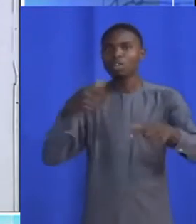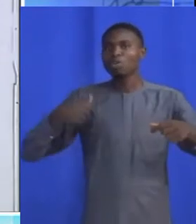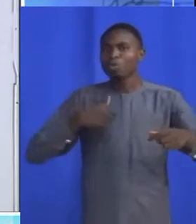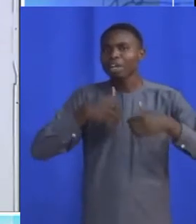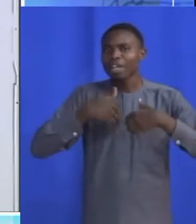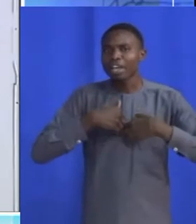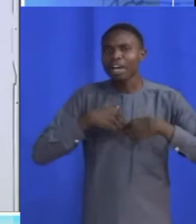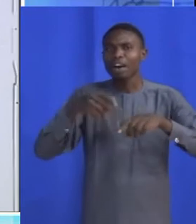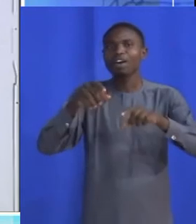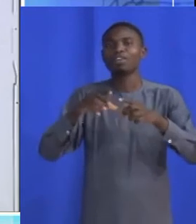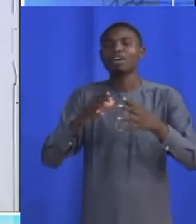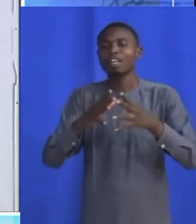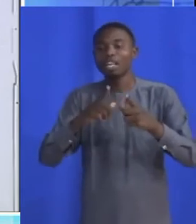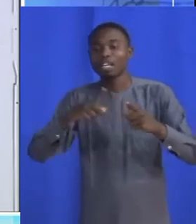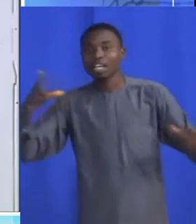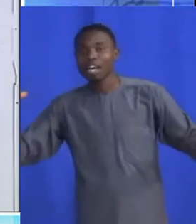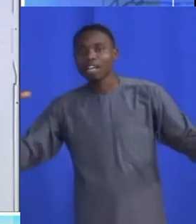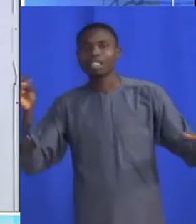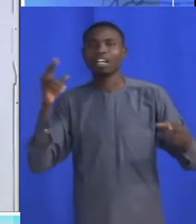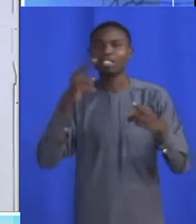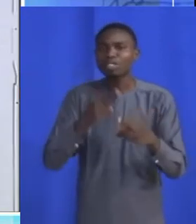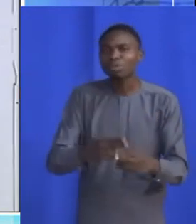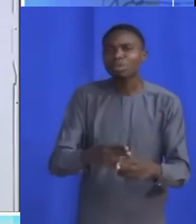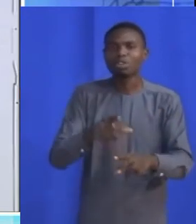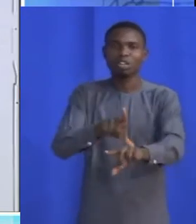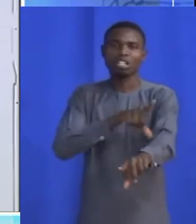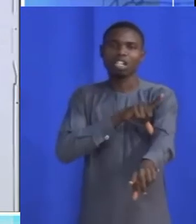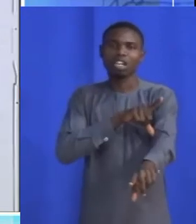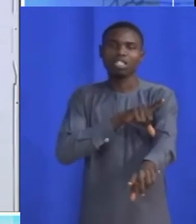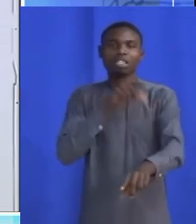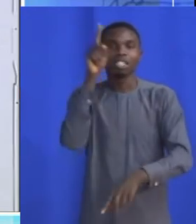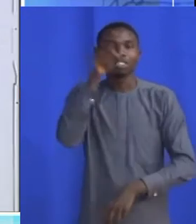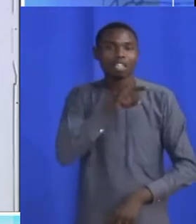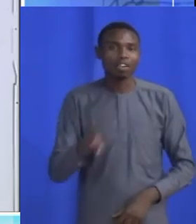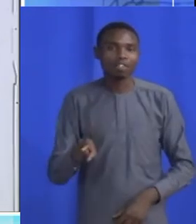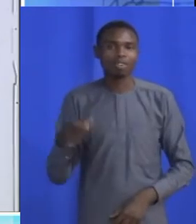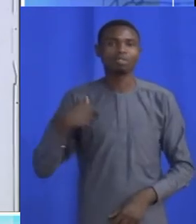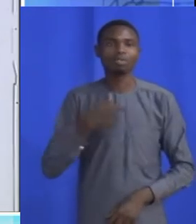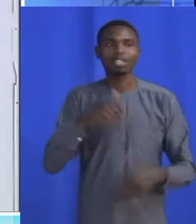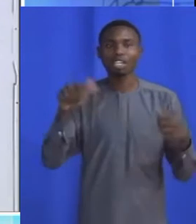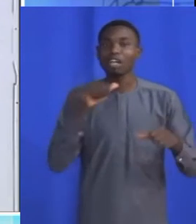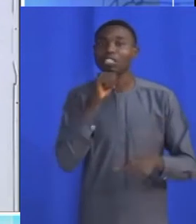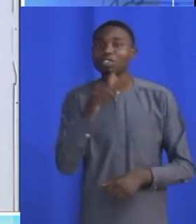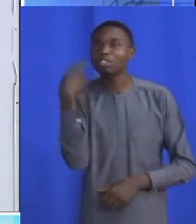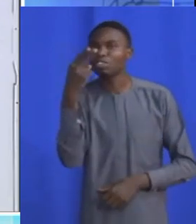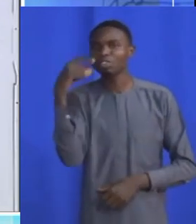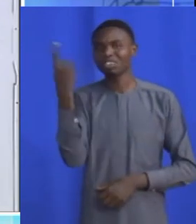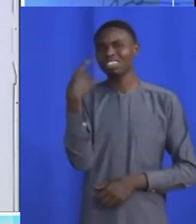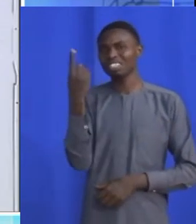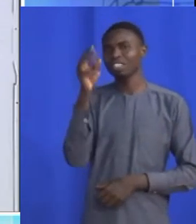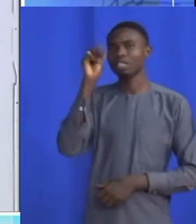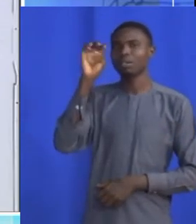the activities. I mean, when they are carrying out their normal official duty, according to the laid down